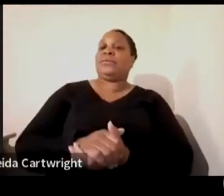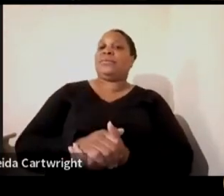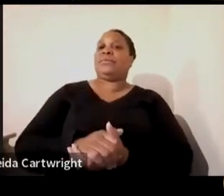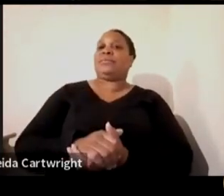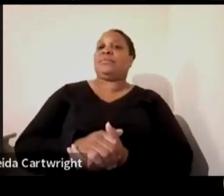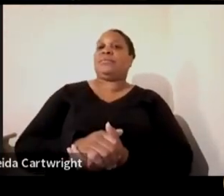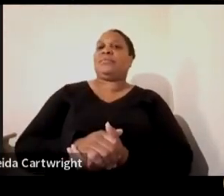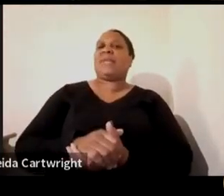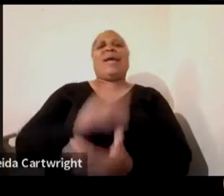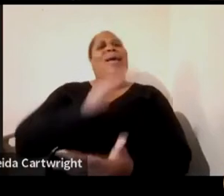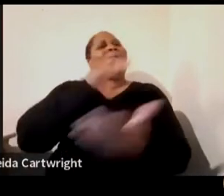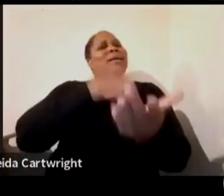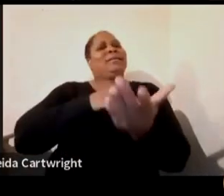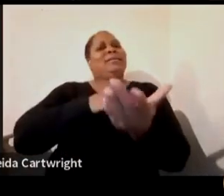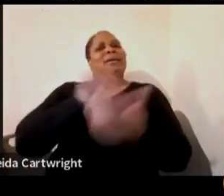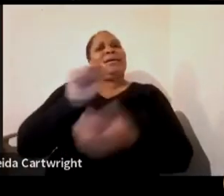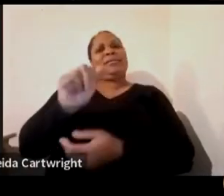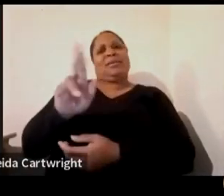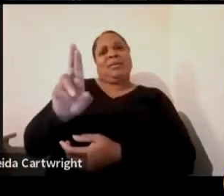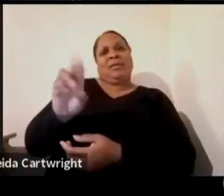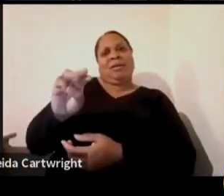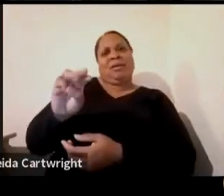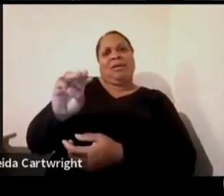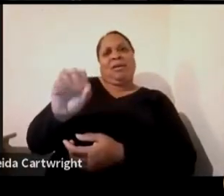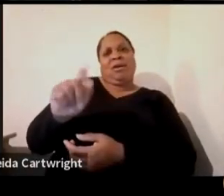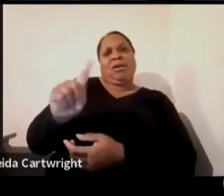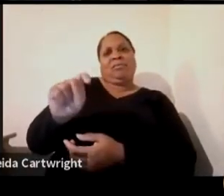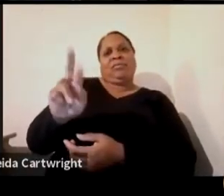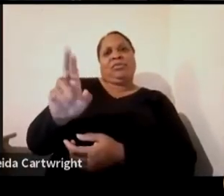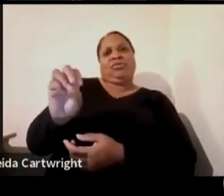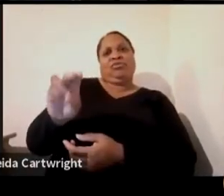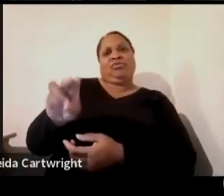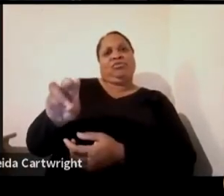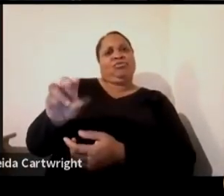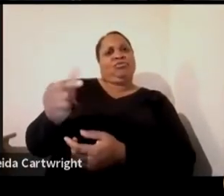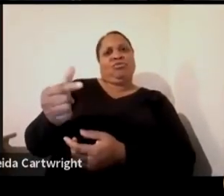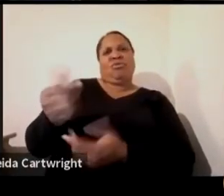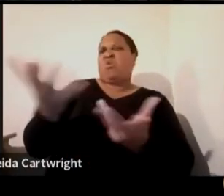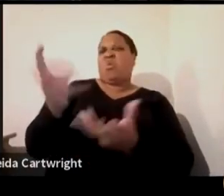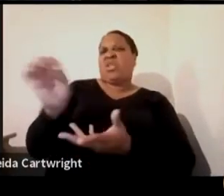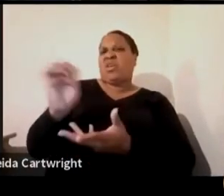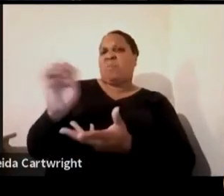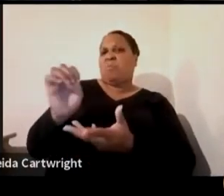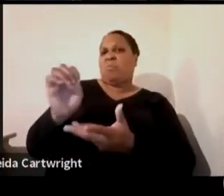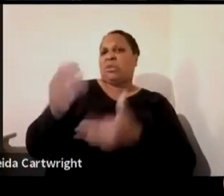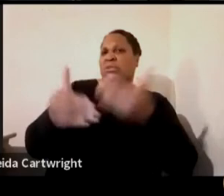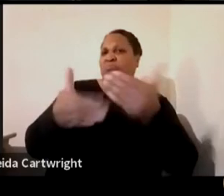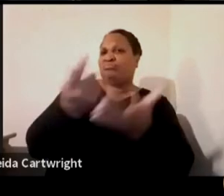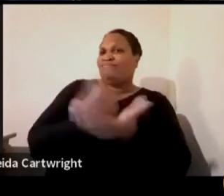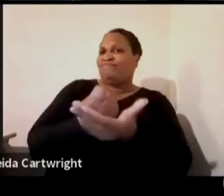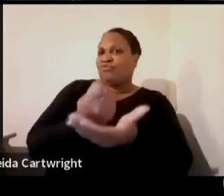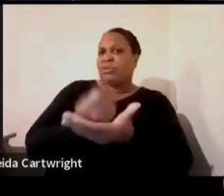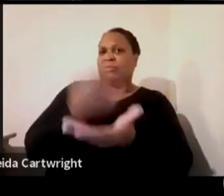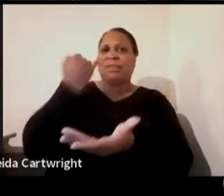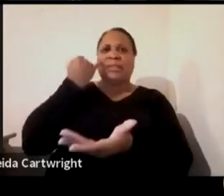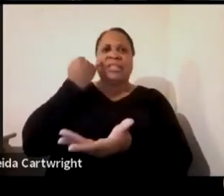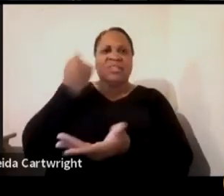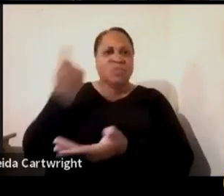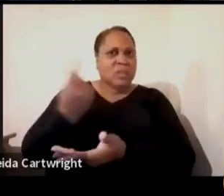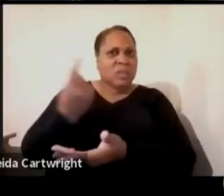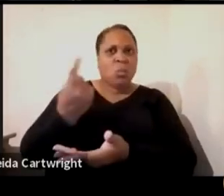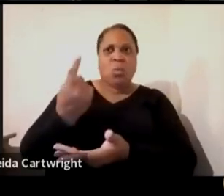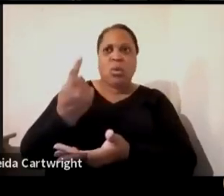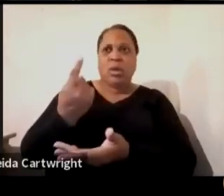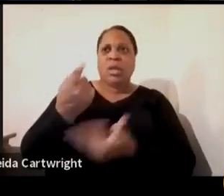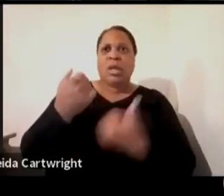Dr. Armstrong, I think this one may be for you. What emergency measures/treatments would be in place if someone had an